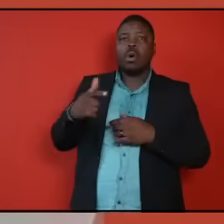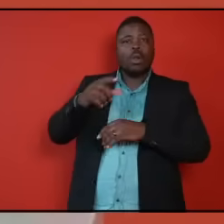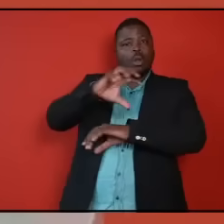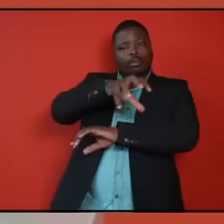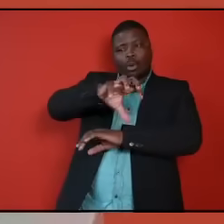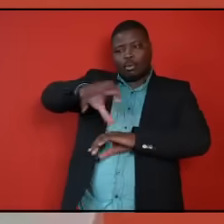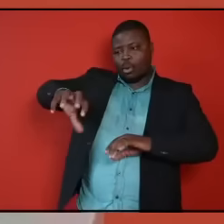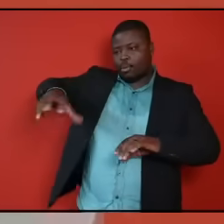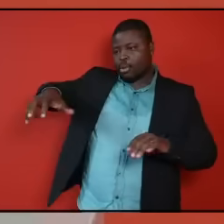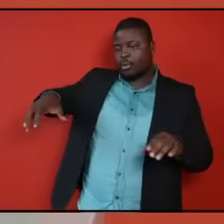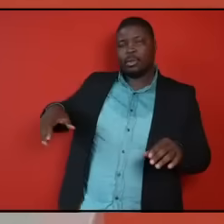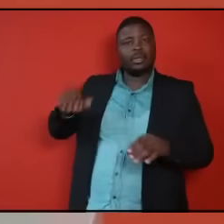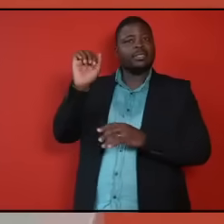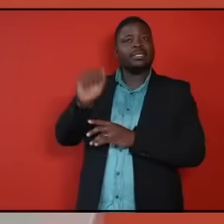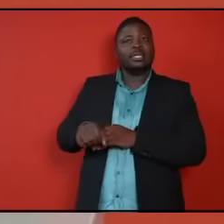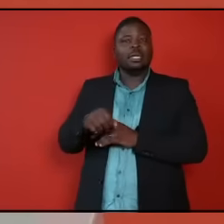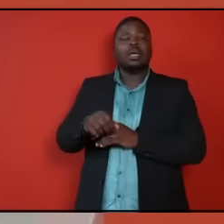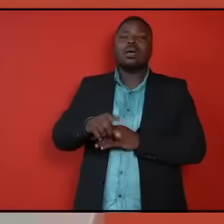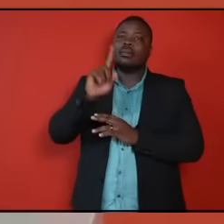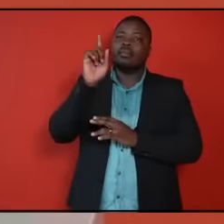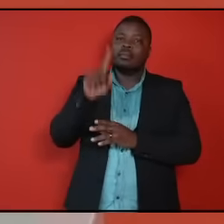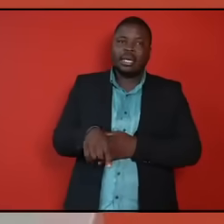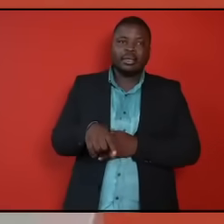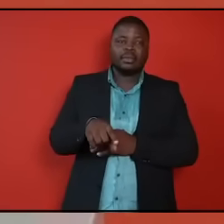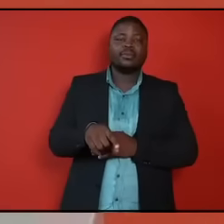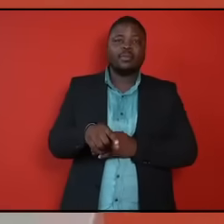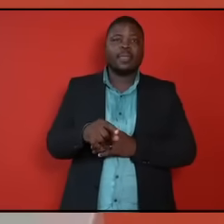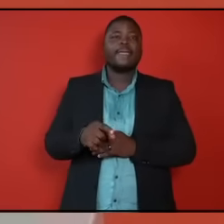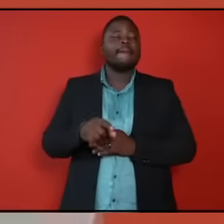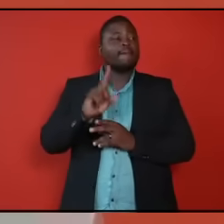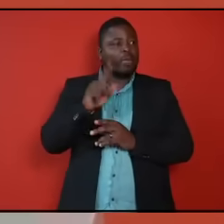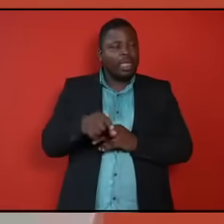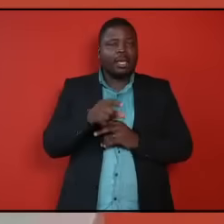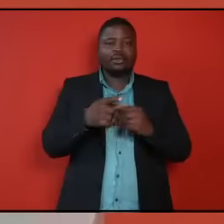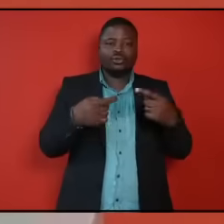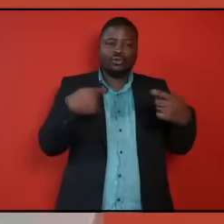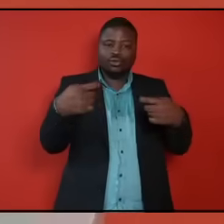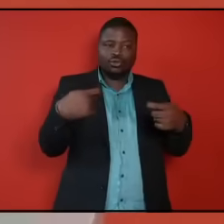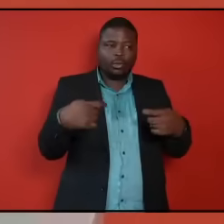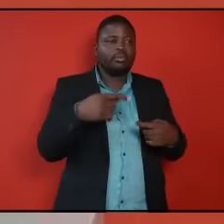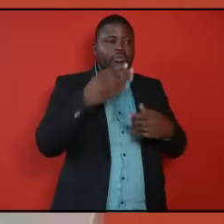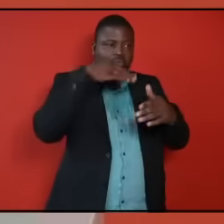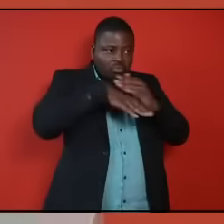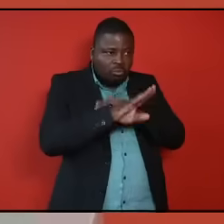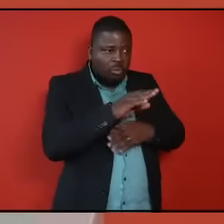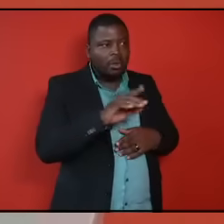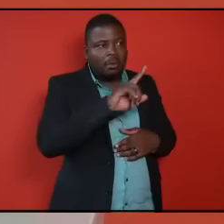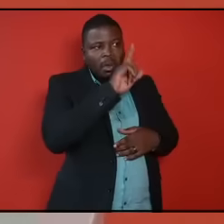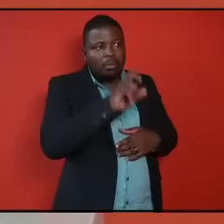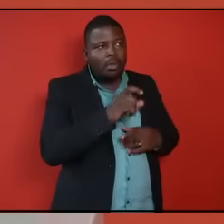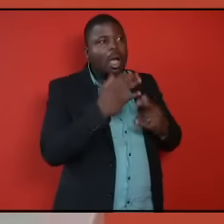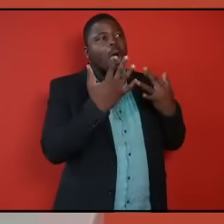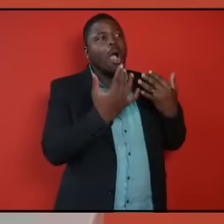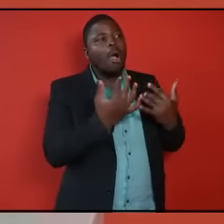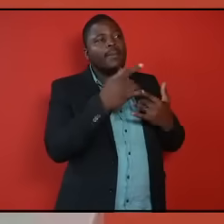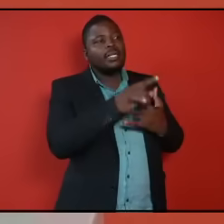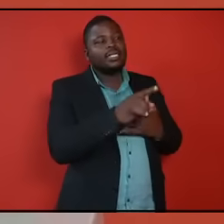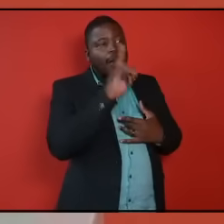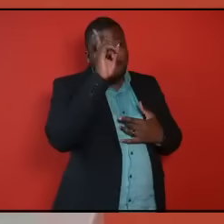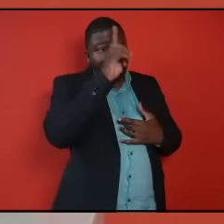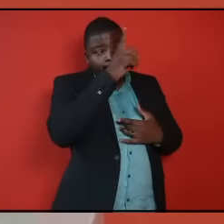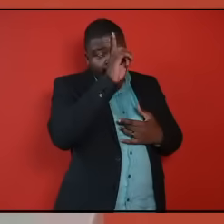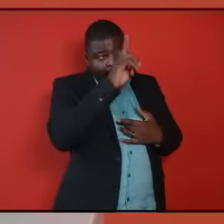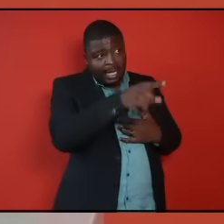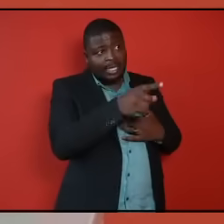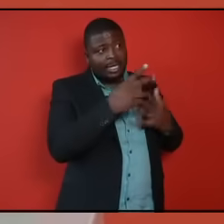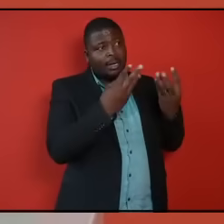particular chain store and ask them how many black products are on your shelves. Ask